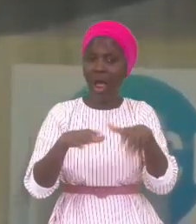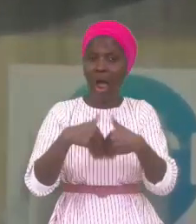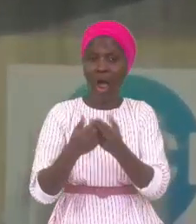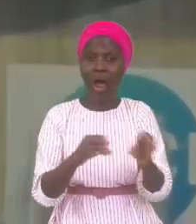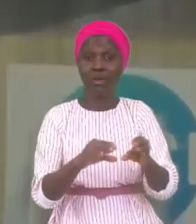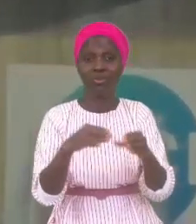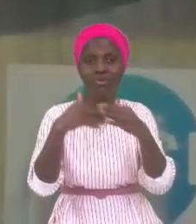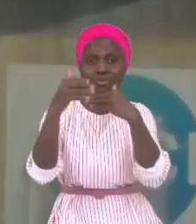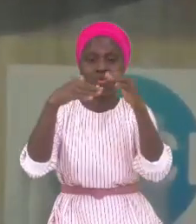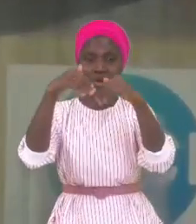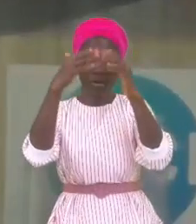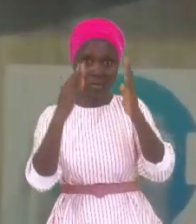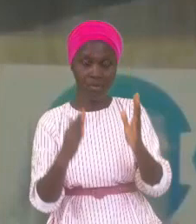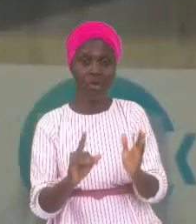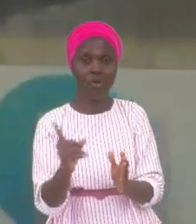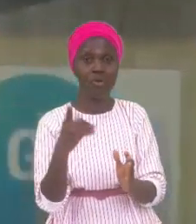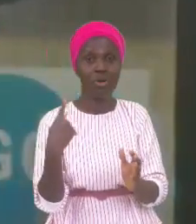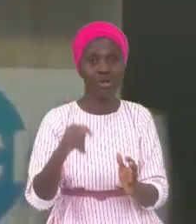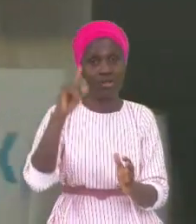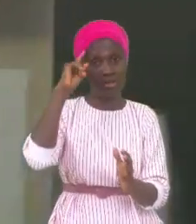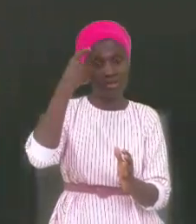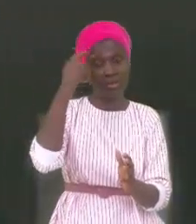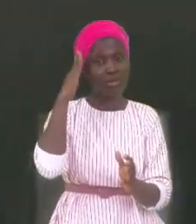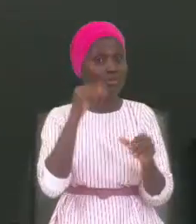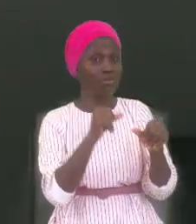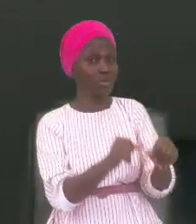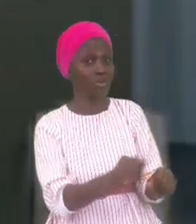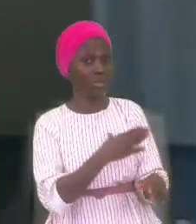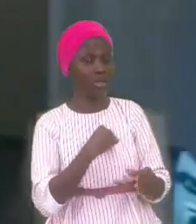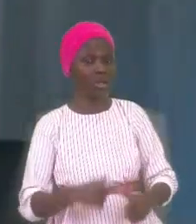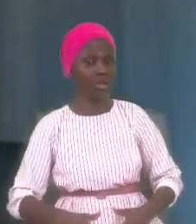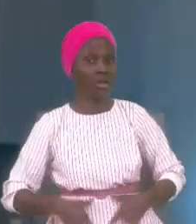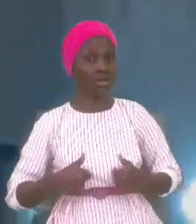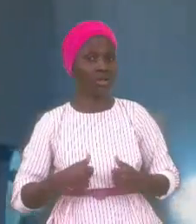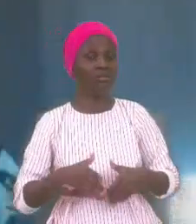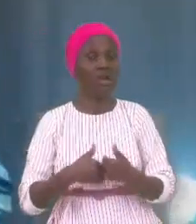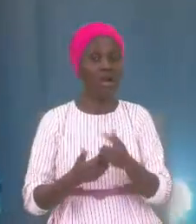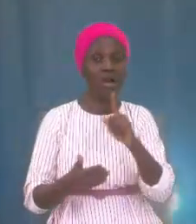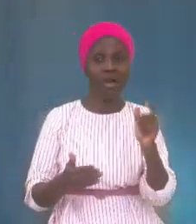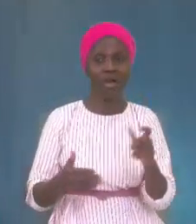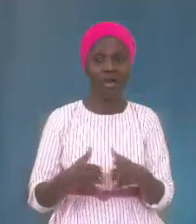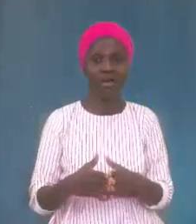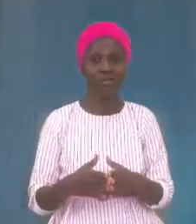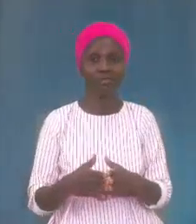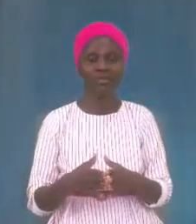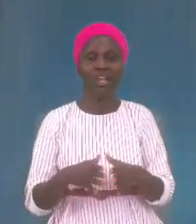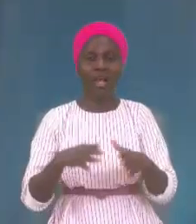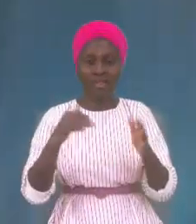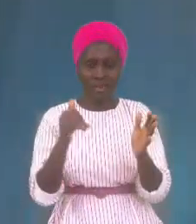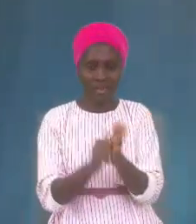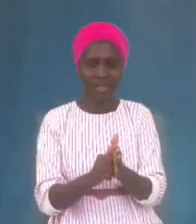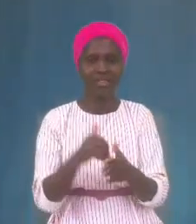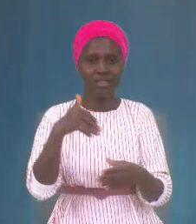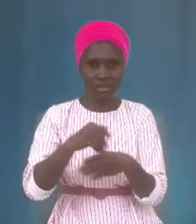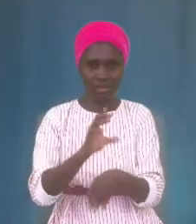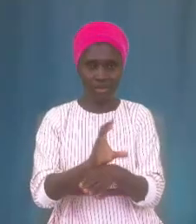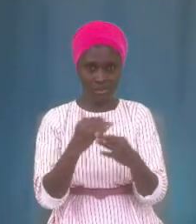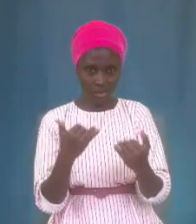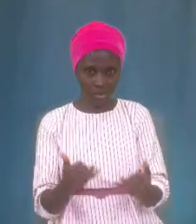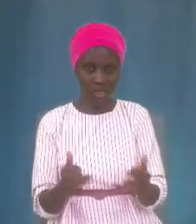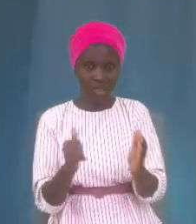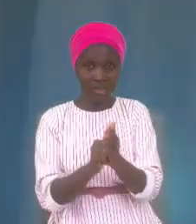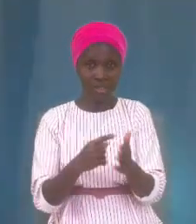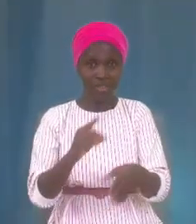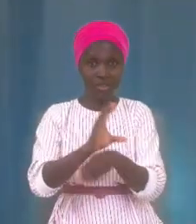where the governor will stay and live? Have that concept of the church, that the church is a building and